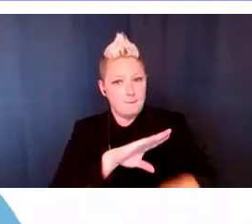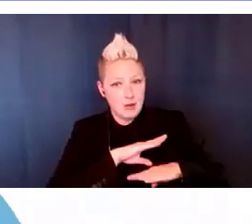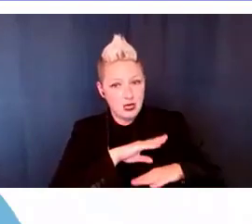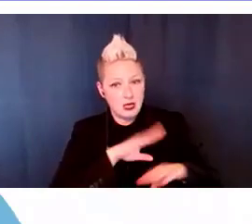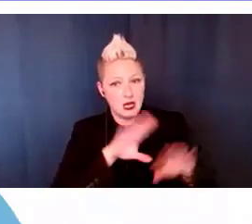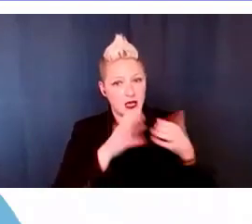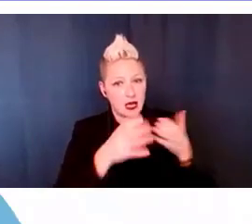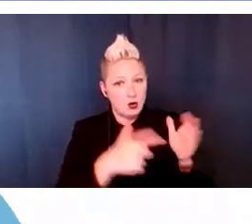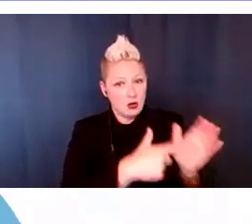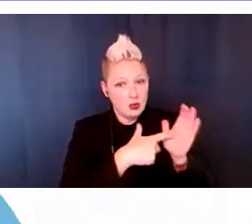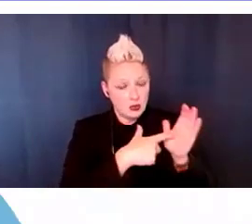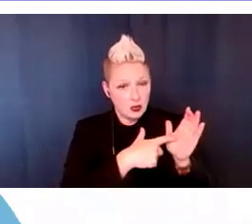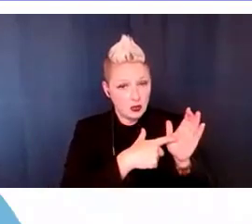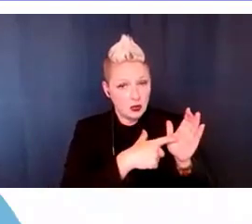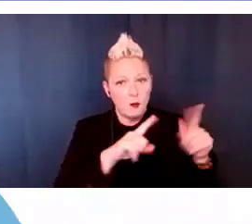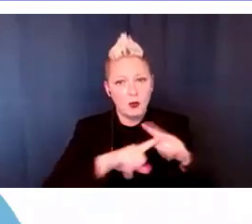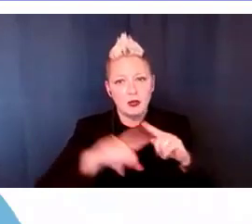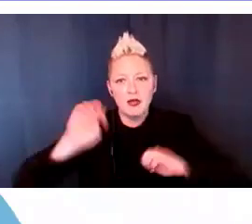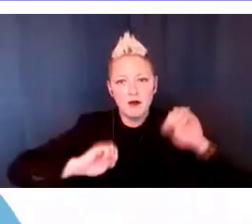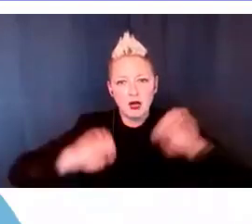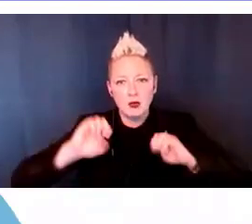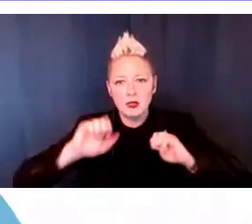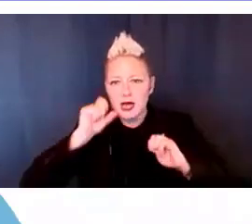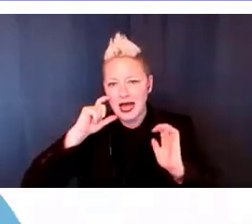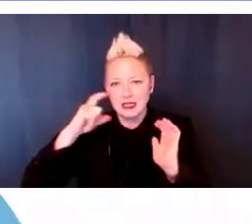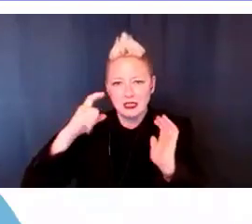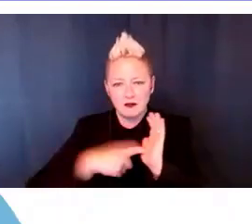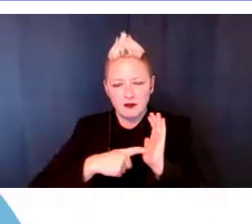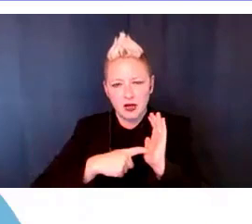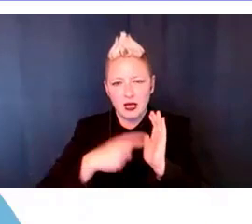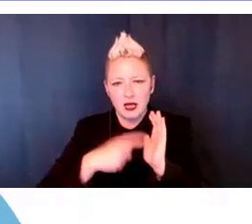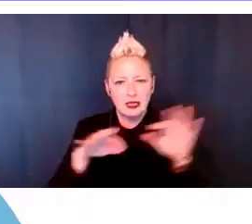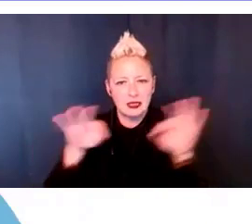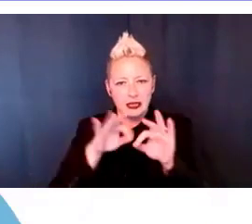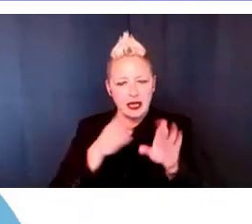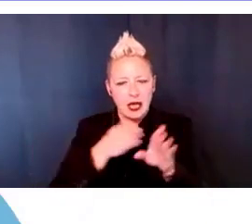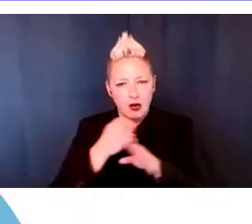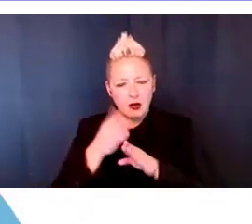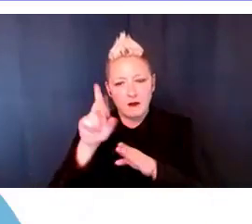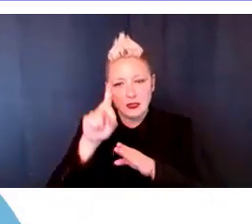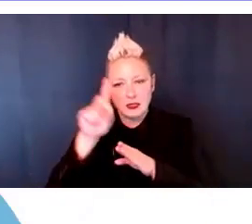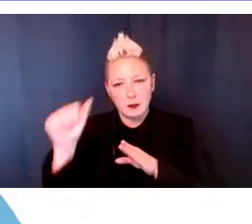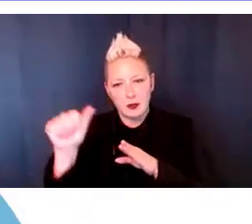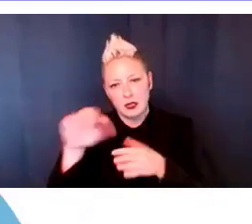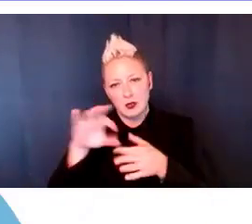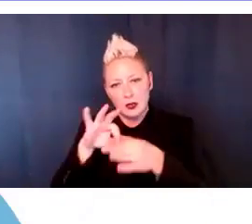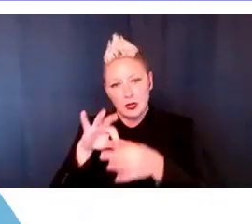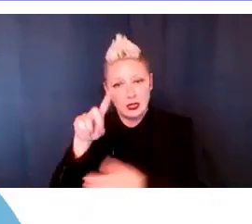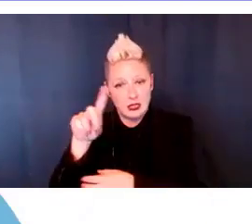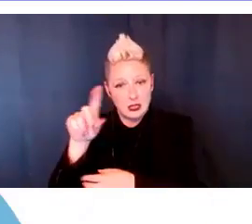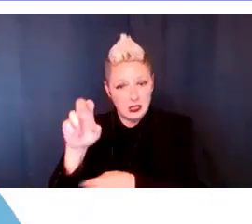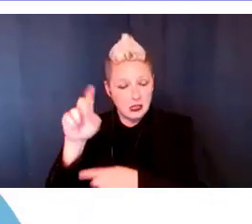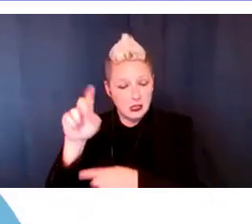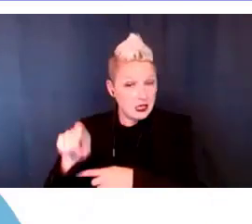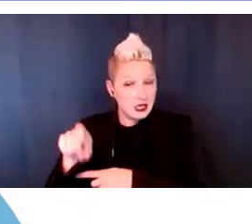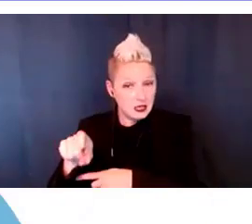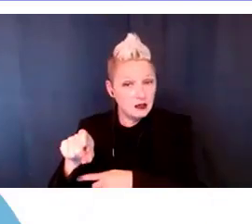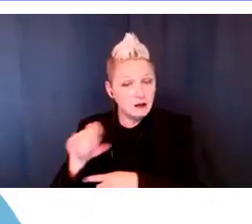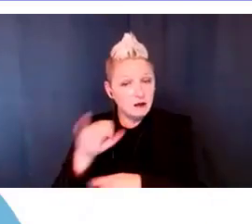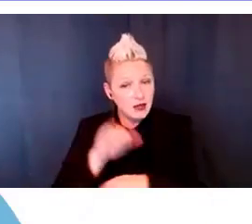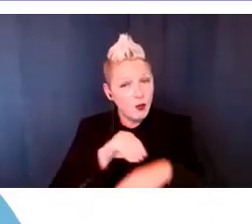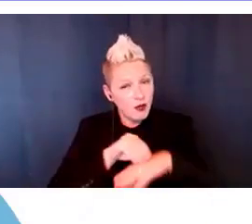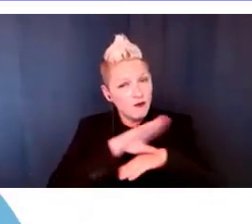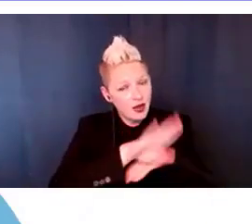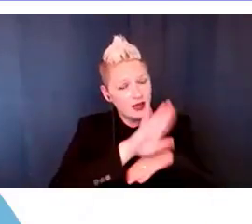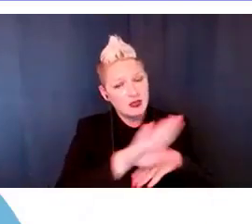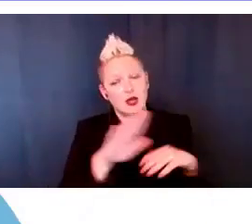but the evaluation did not identify a key area of disability-related need that affects the student's access,